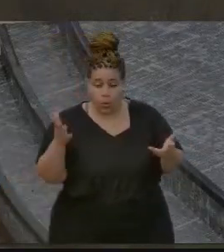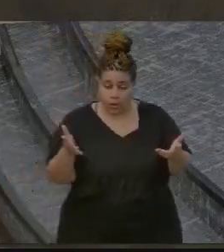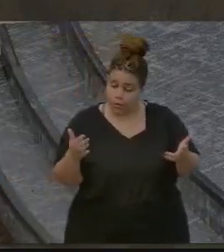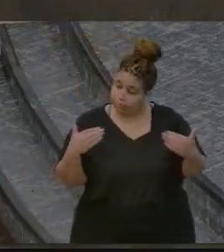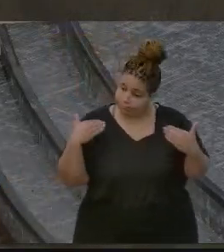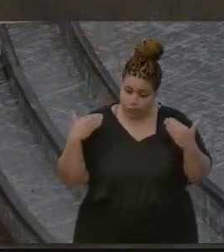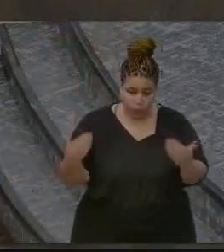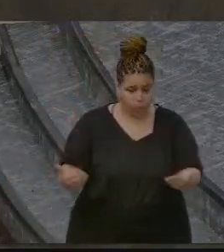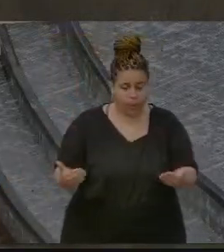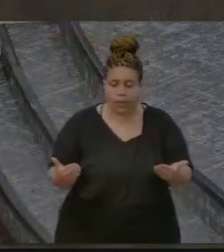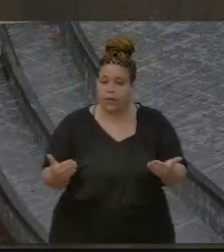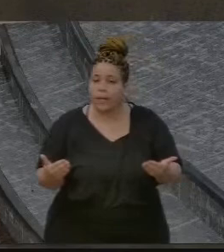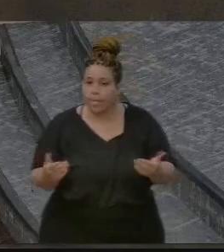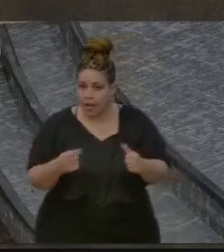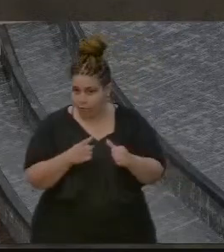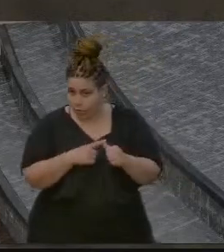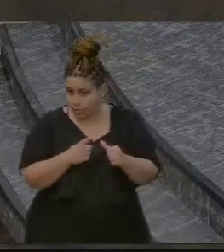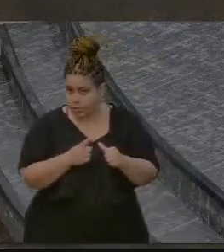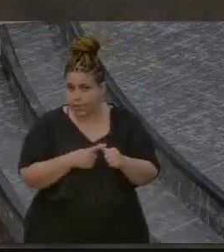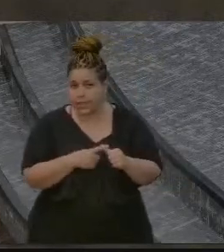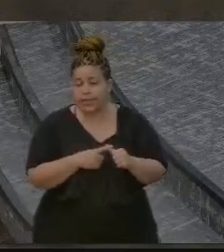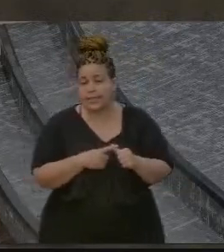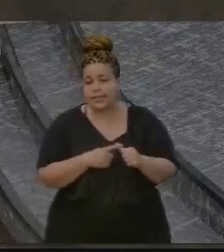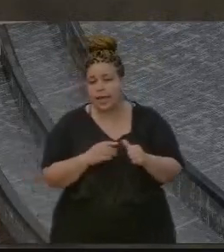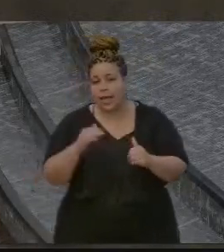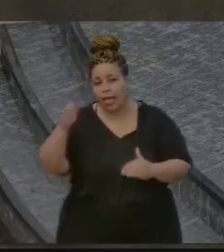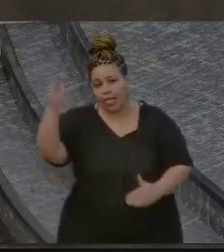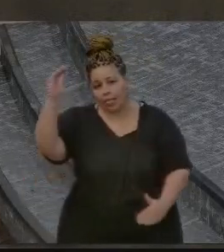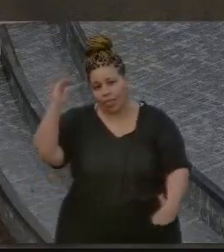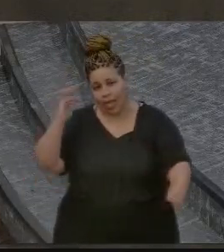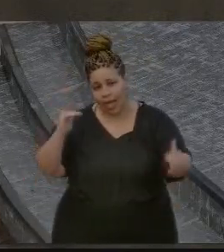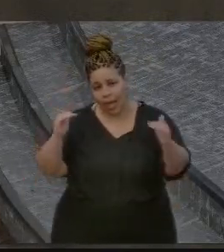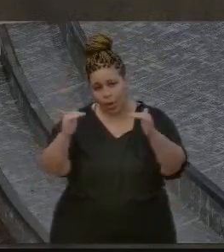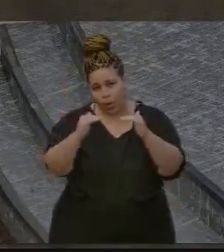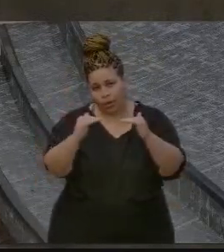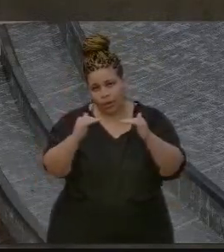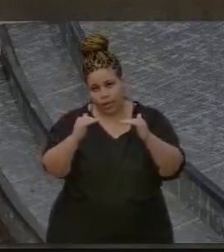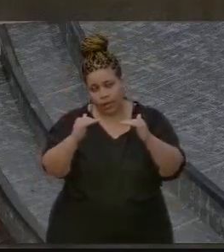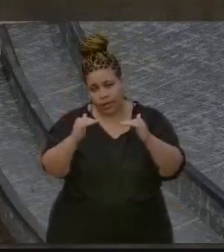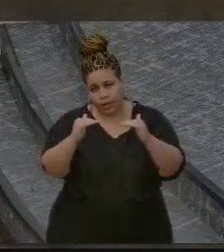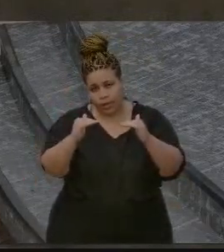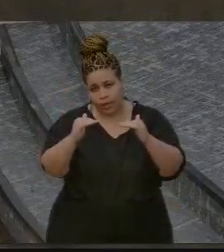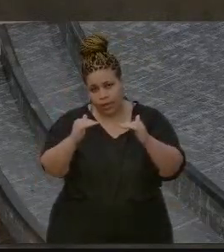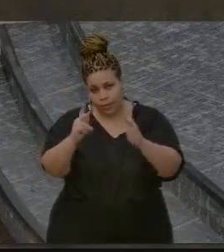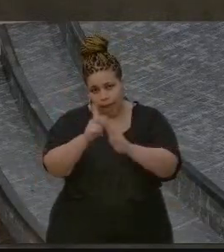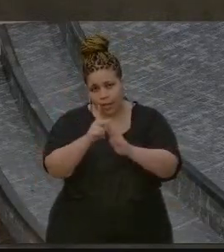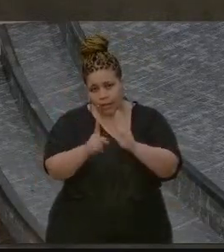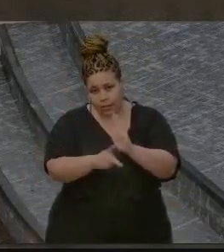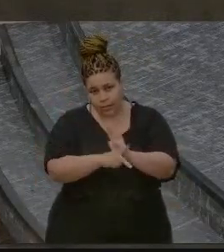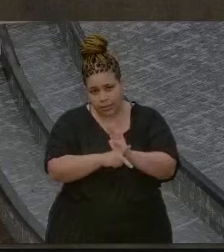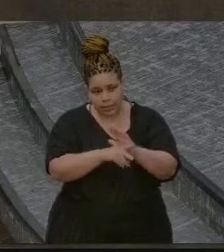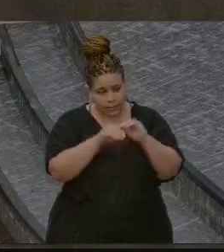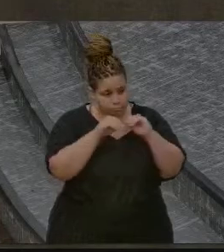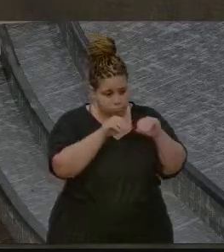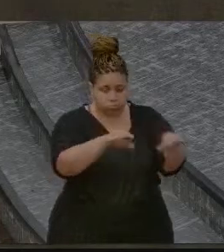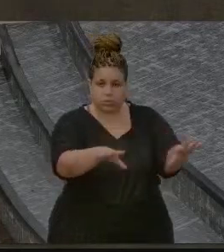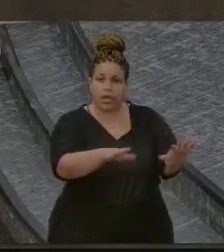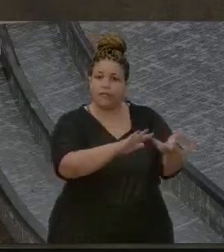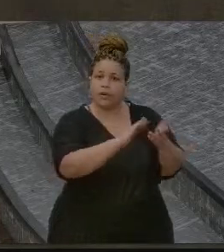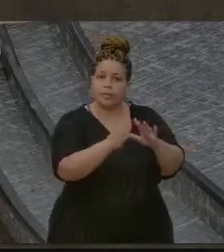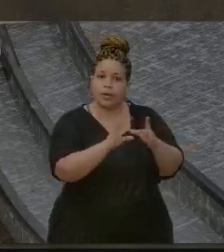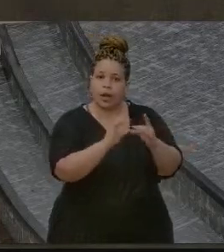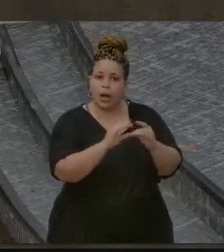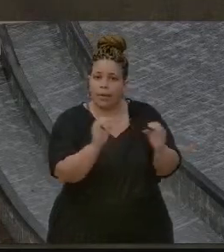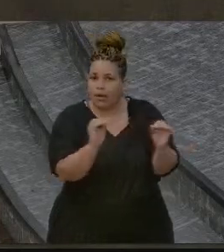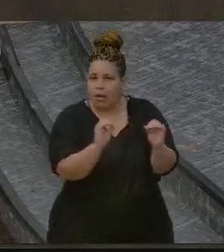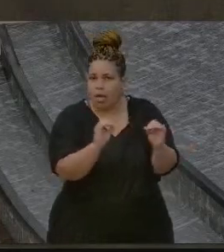forward. So the first one is the equity policy. This was put out for public comment. None was received. There was some discussion